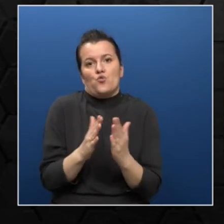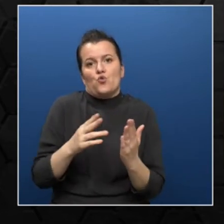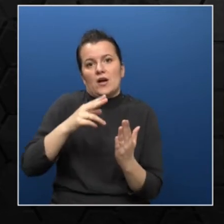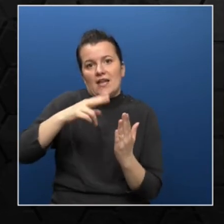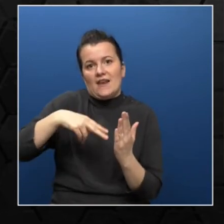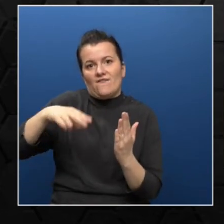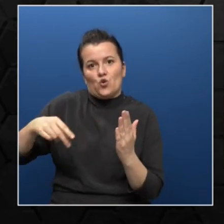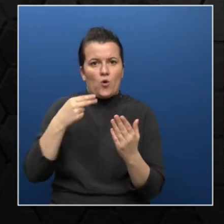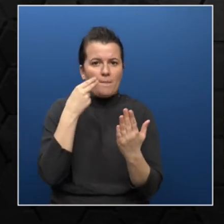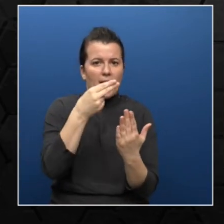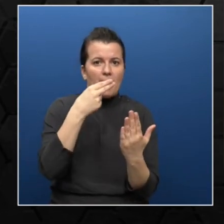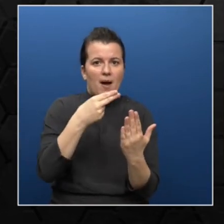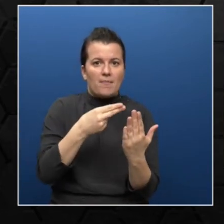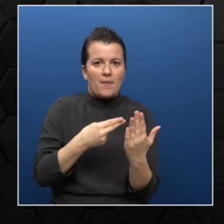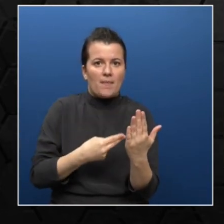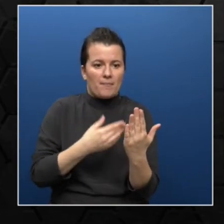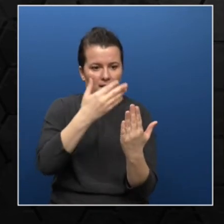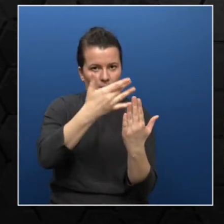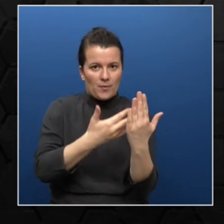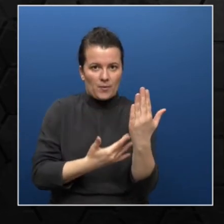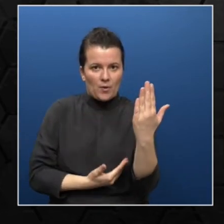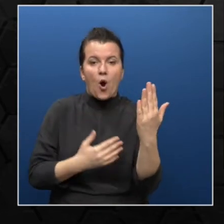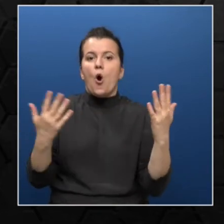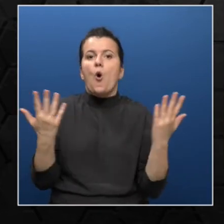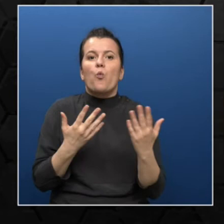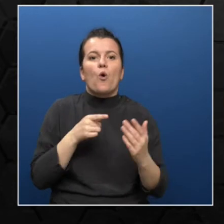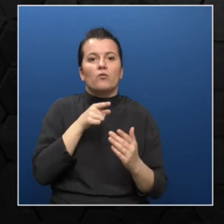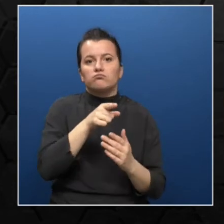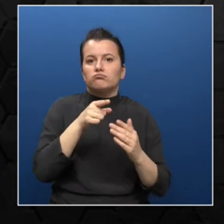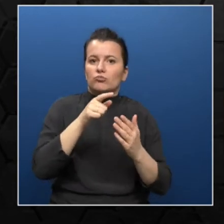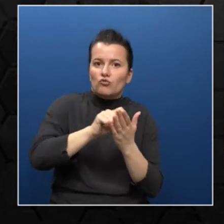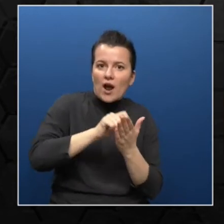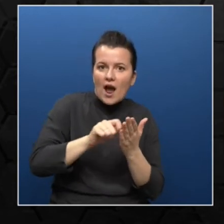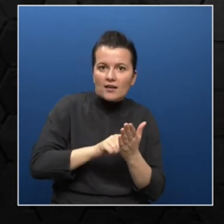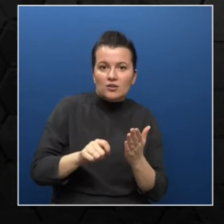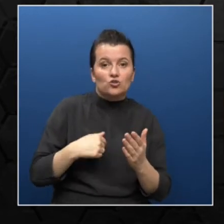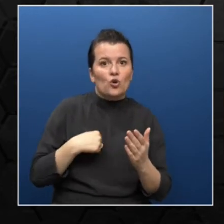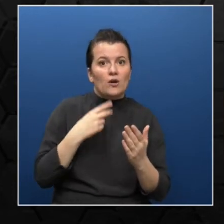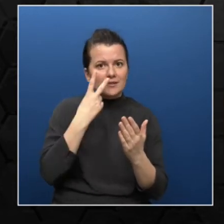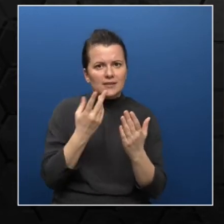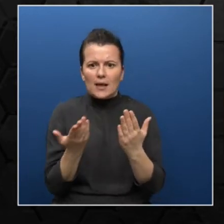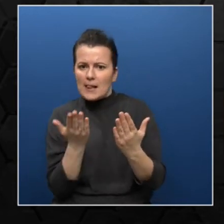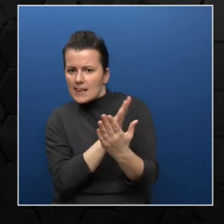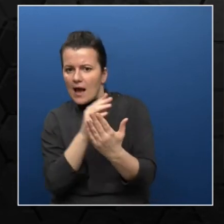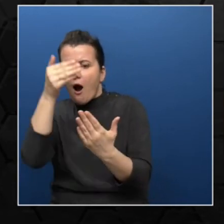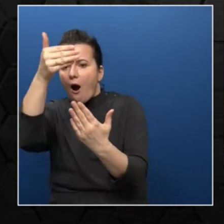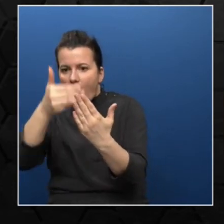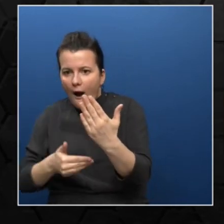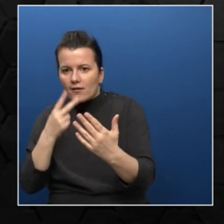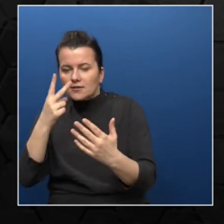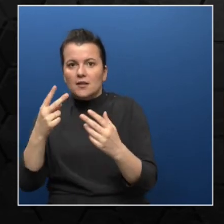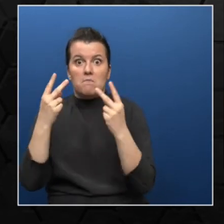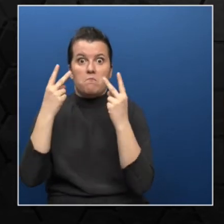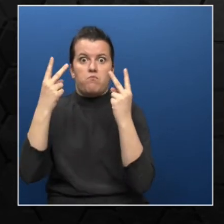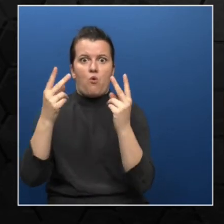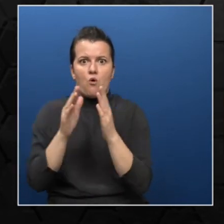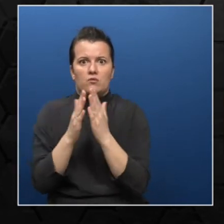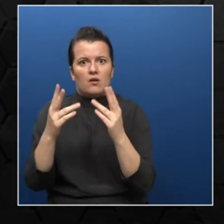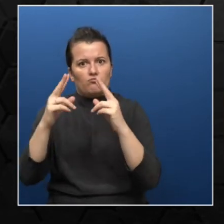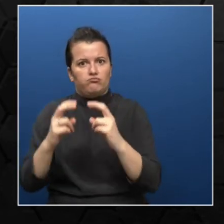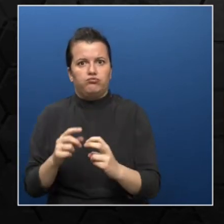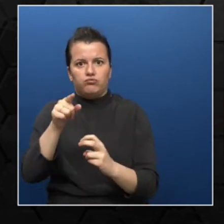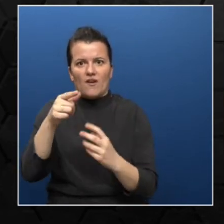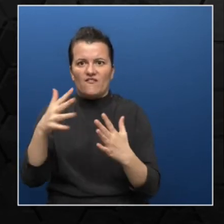main paper when you are writing or drafting your paper. So focus on mentioning some of those important papers that you went through, and